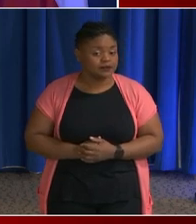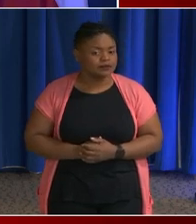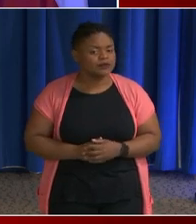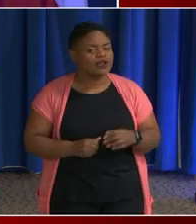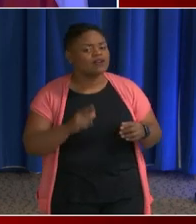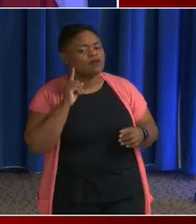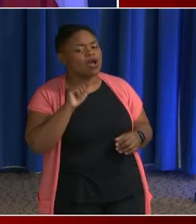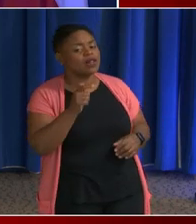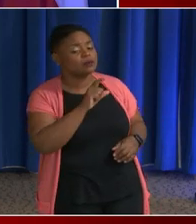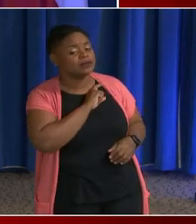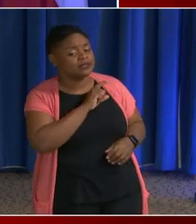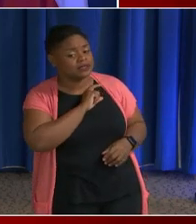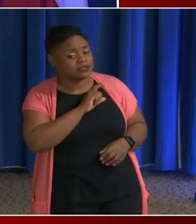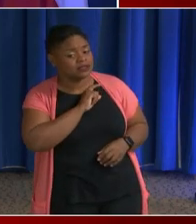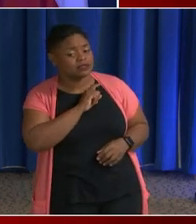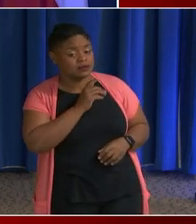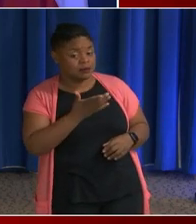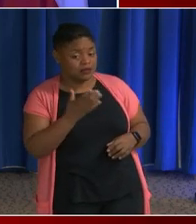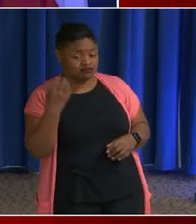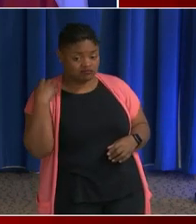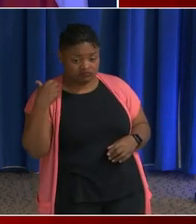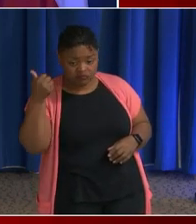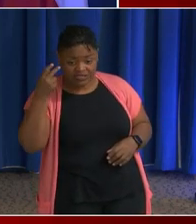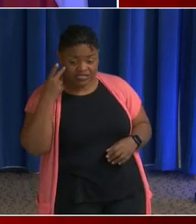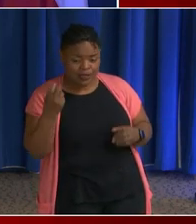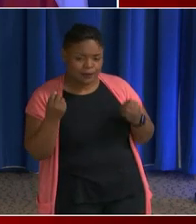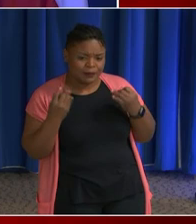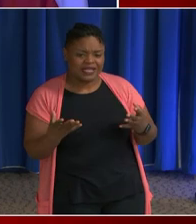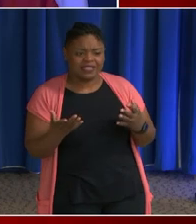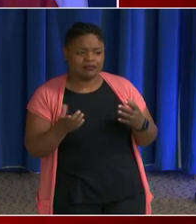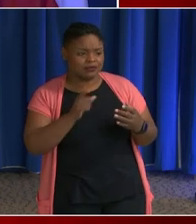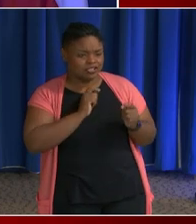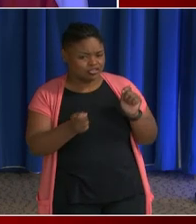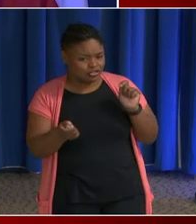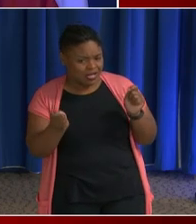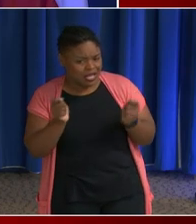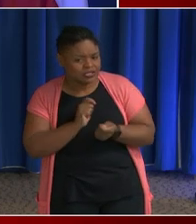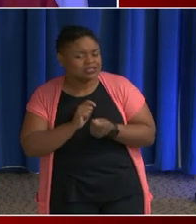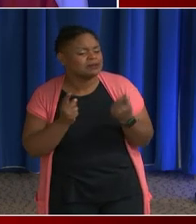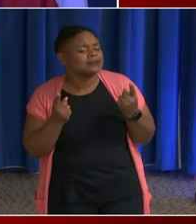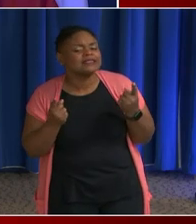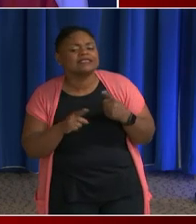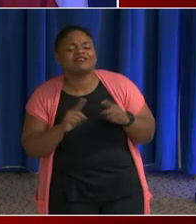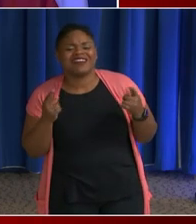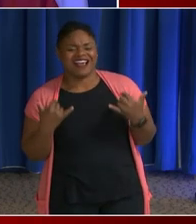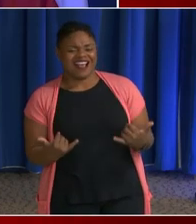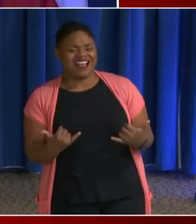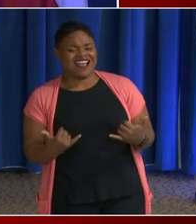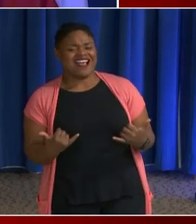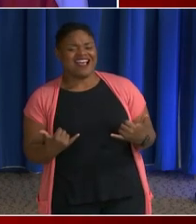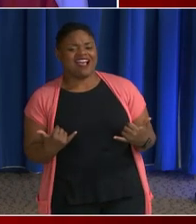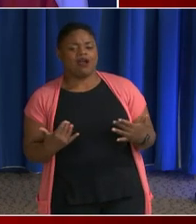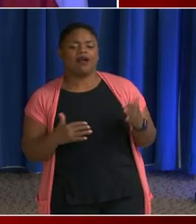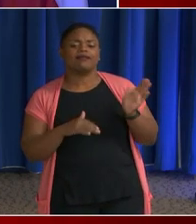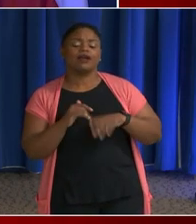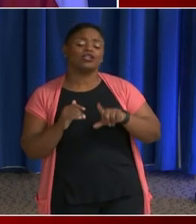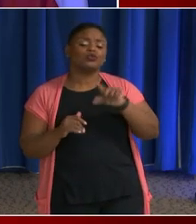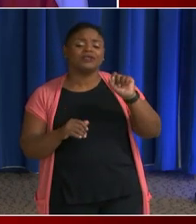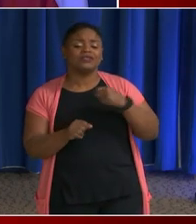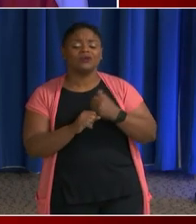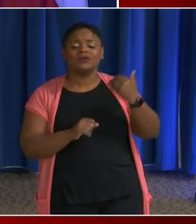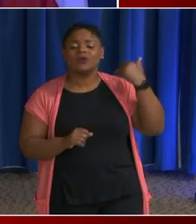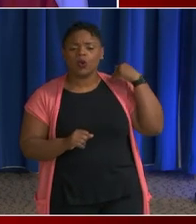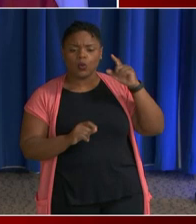for a while and probably seen a lot of police reform efforts. Is something different about now than what happened, I think it was almost 2 decades ago, when DOJ